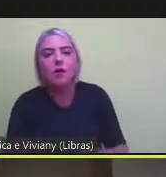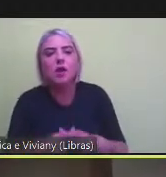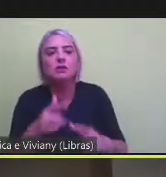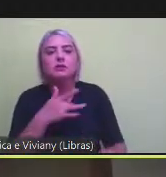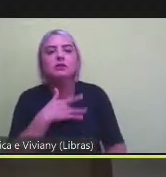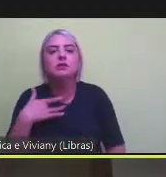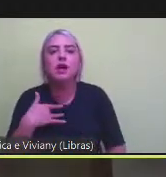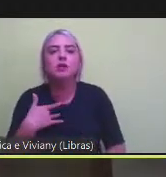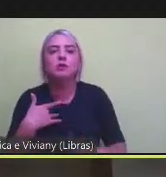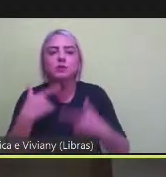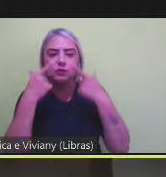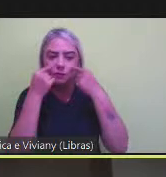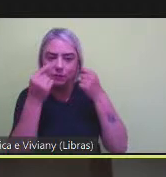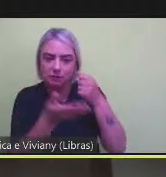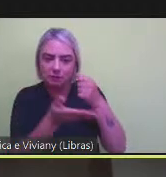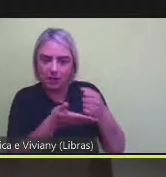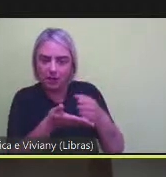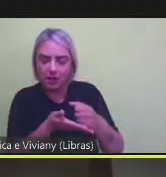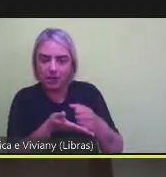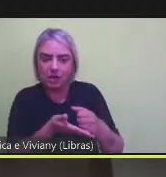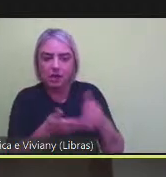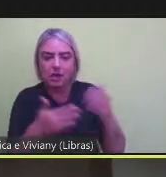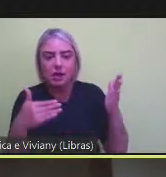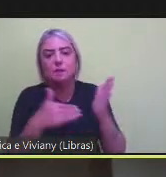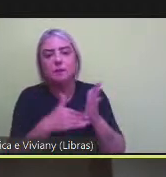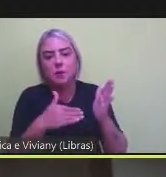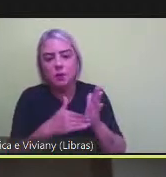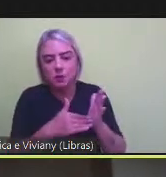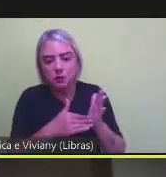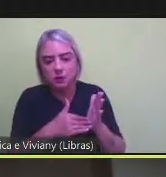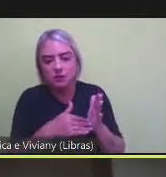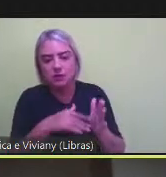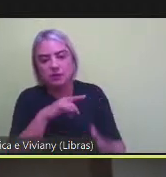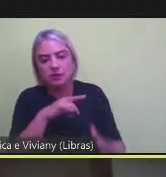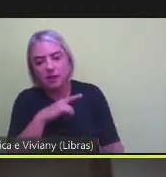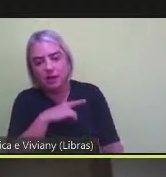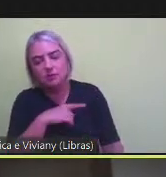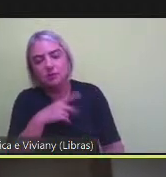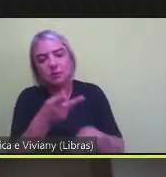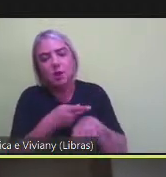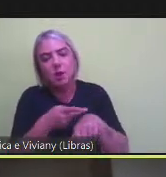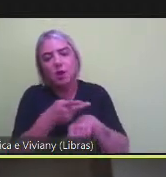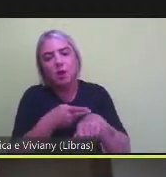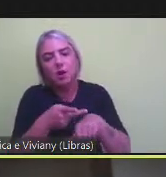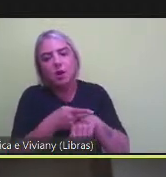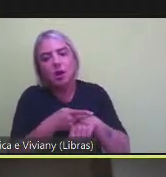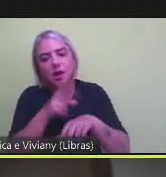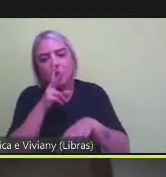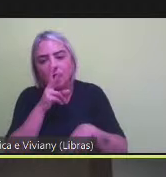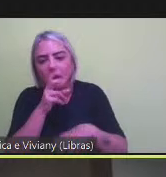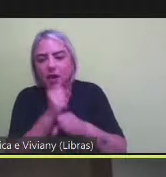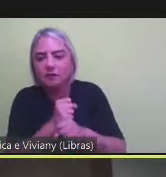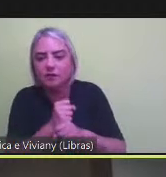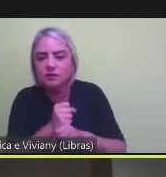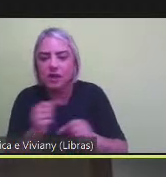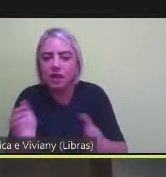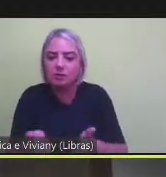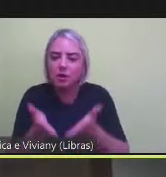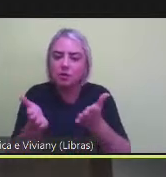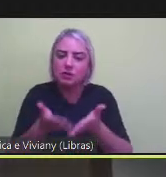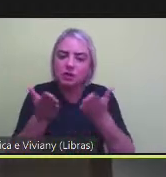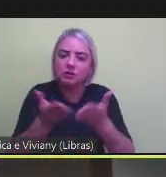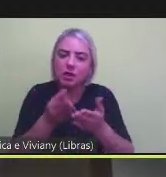also by the cares for primary health. Lastly, we also have been looking forward to reinforce